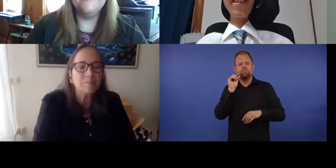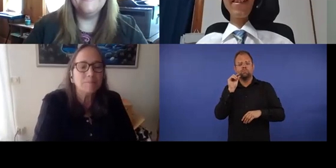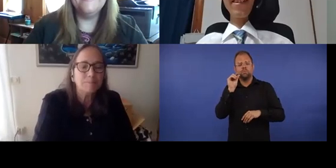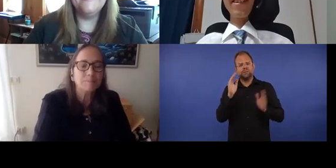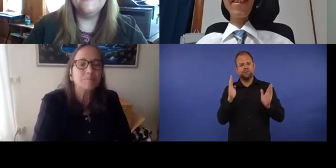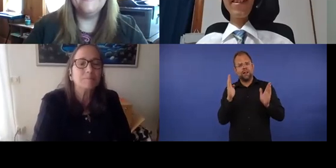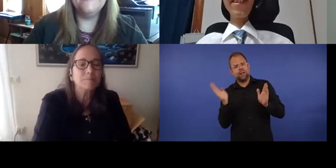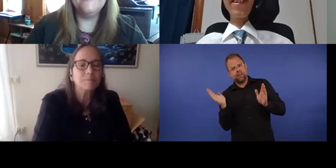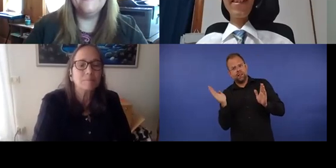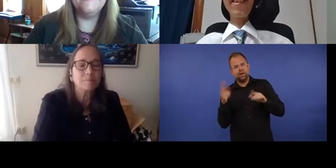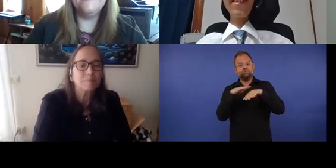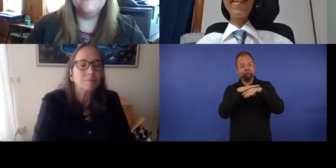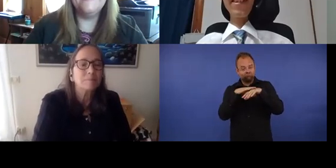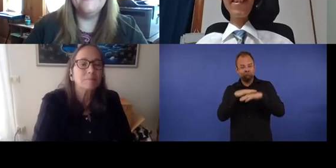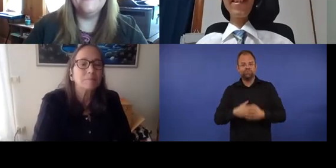Bye.